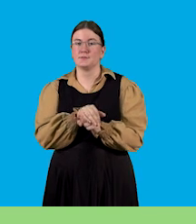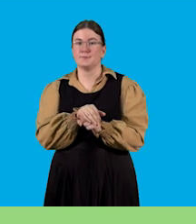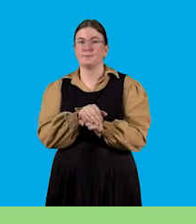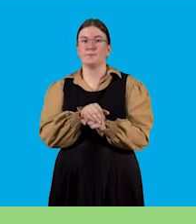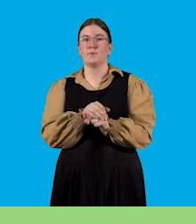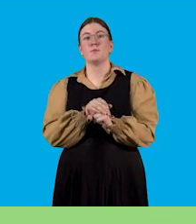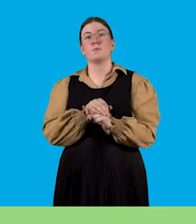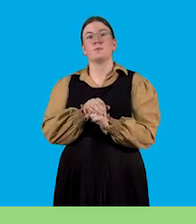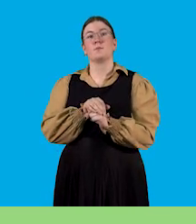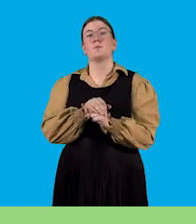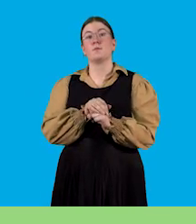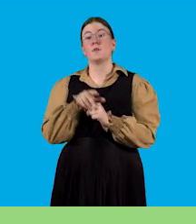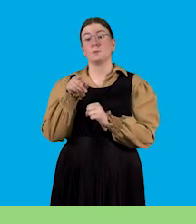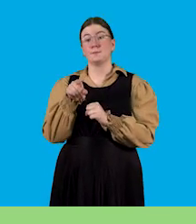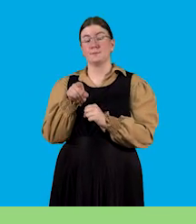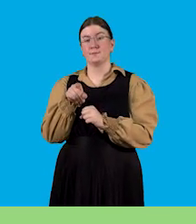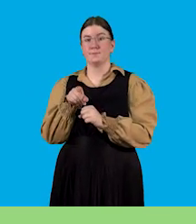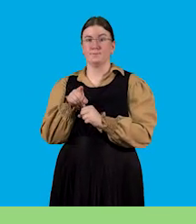it is characterized is that